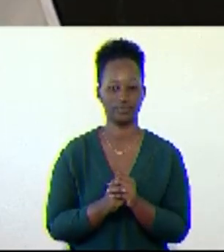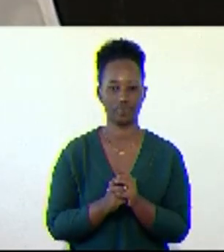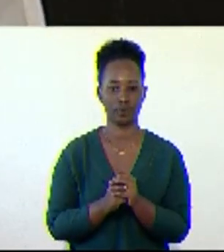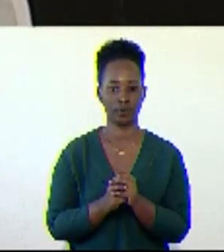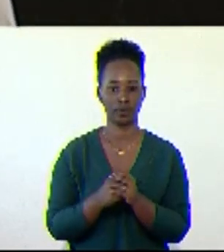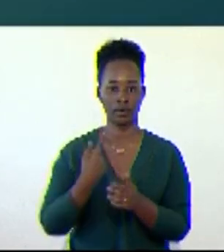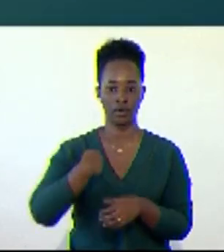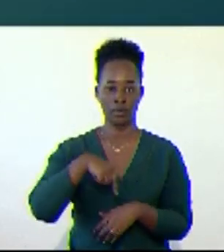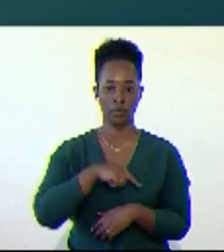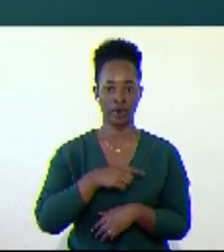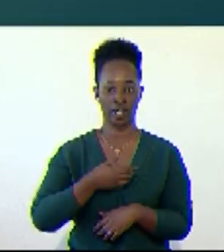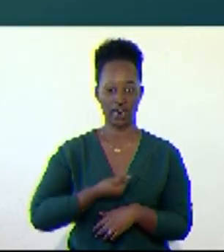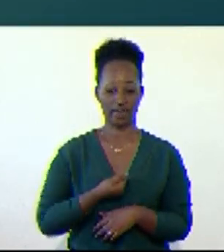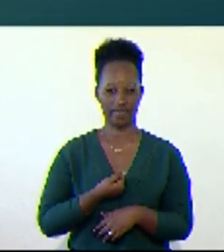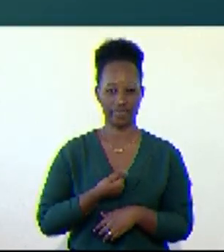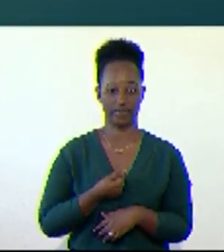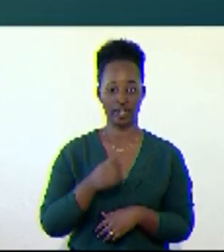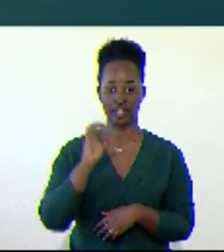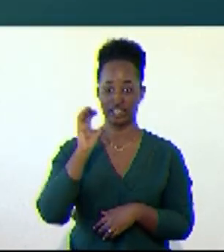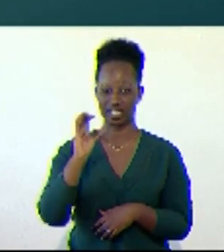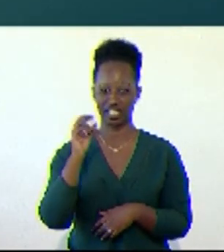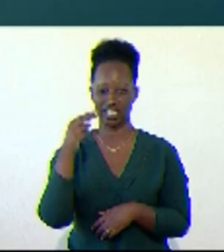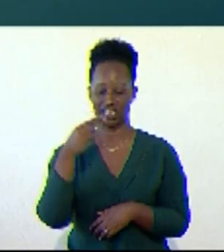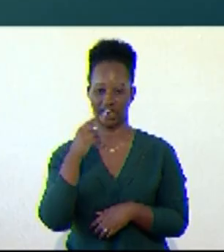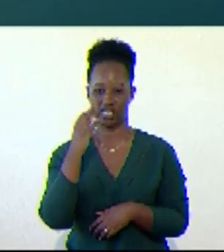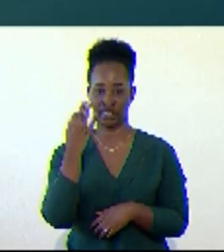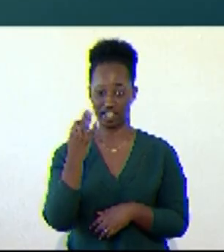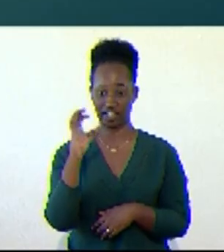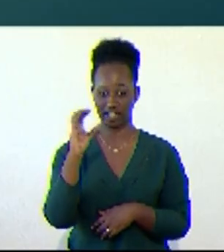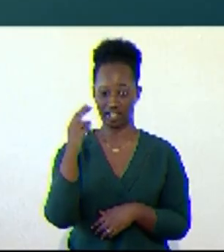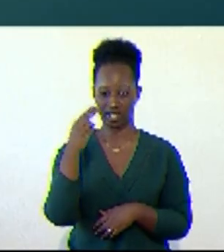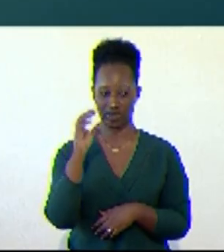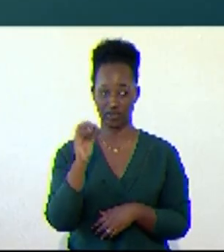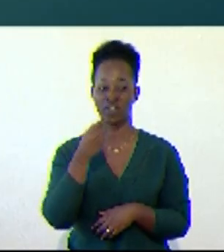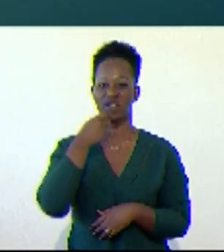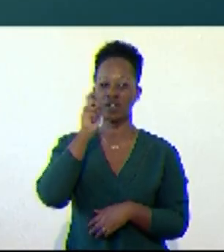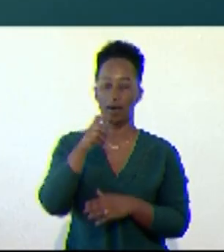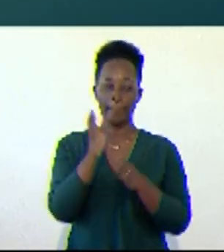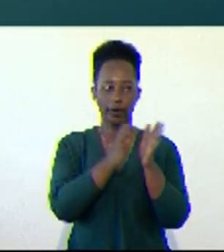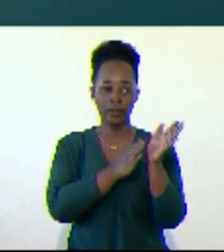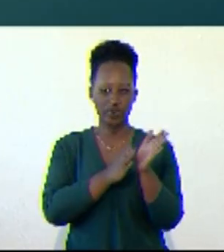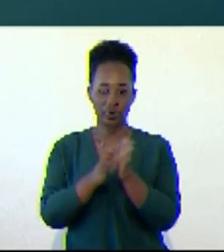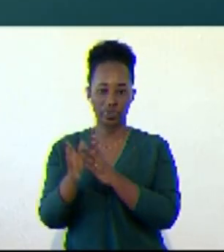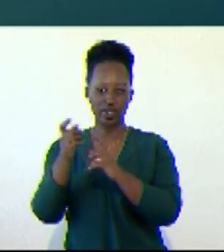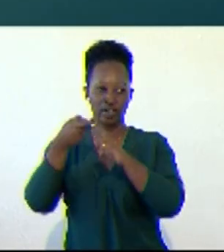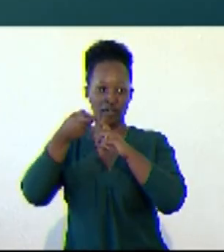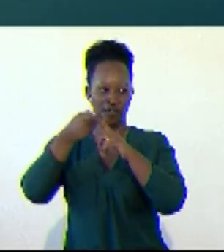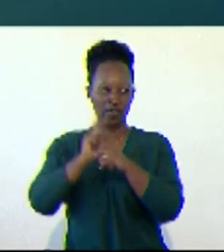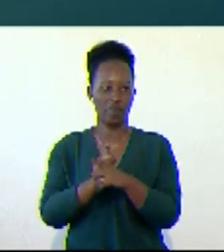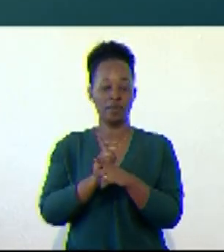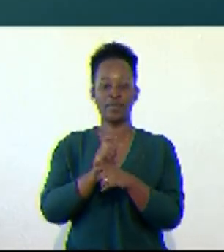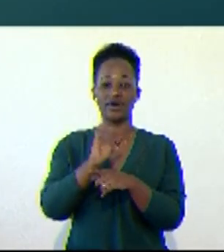So we have ethanol, which must be prepared from ethyl